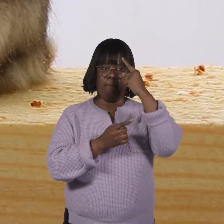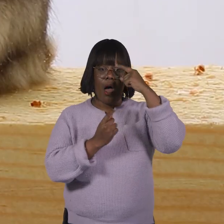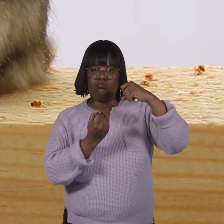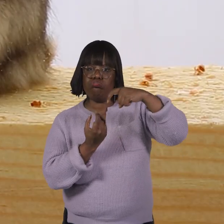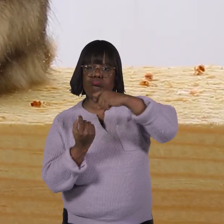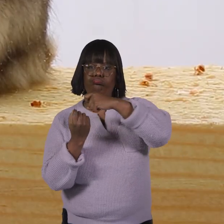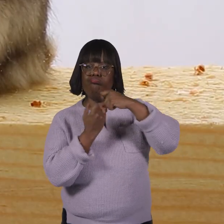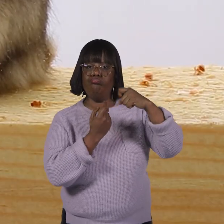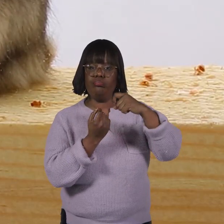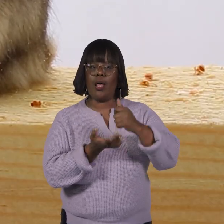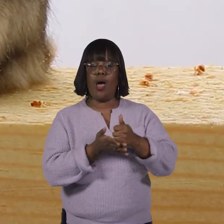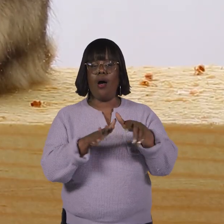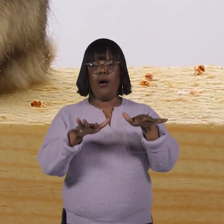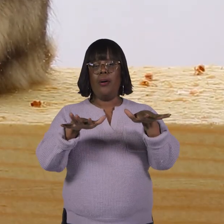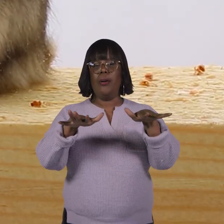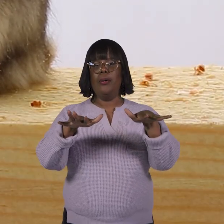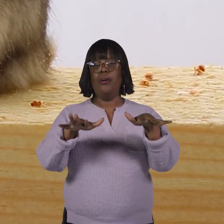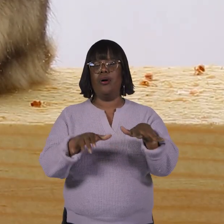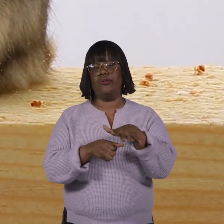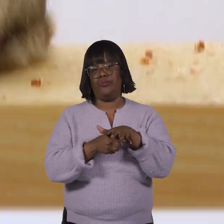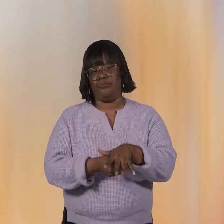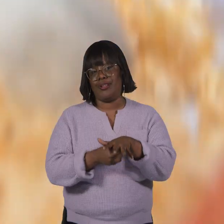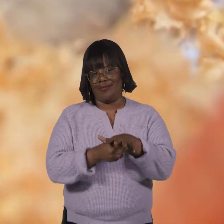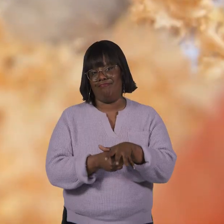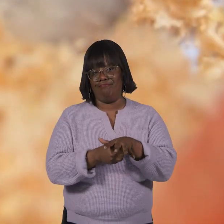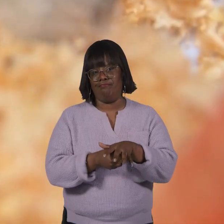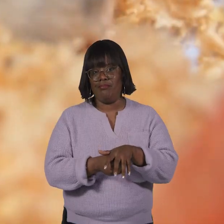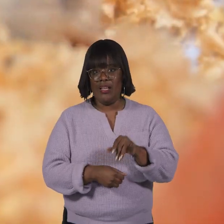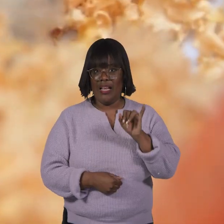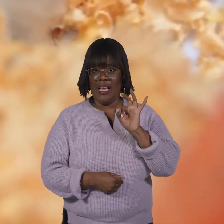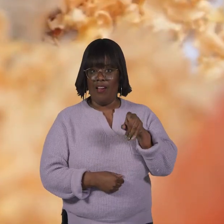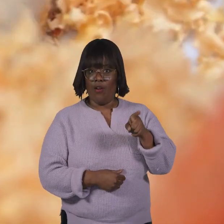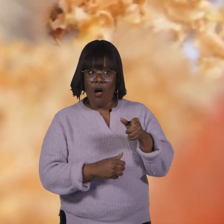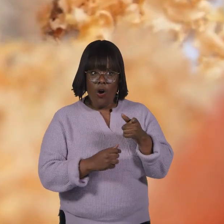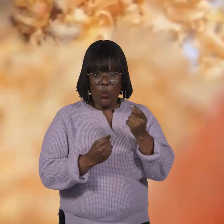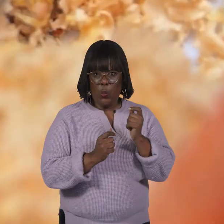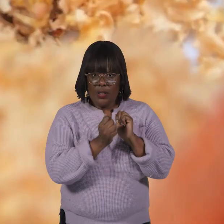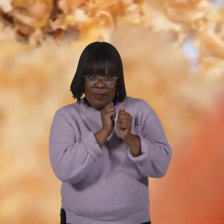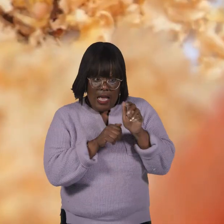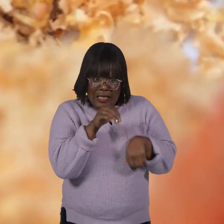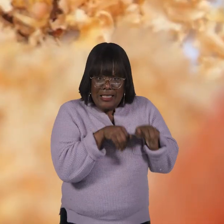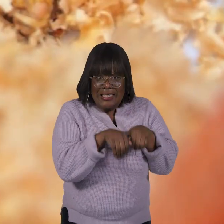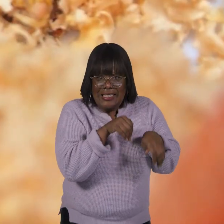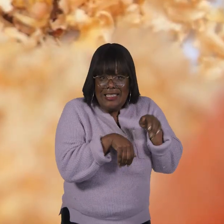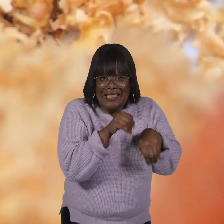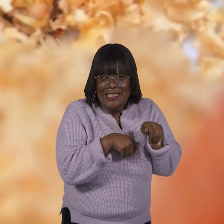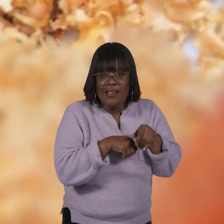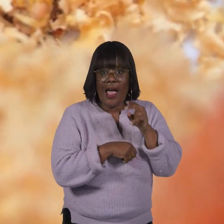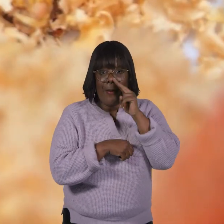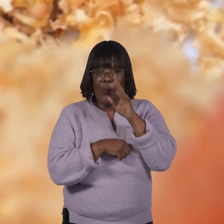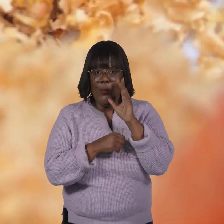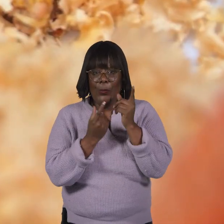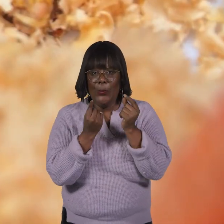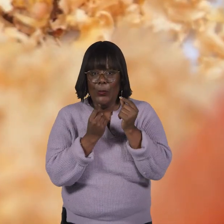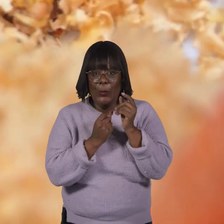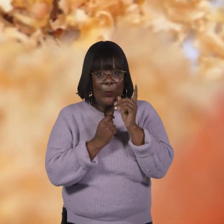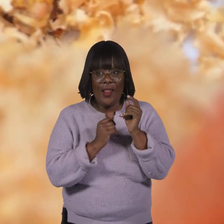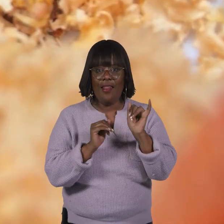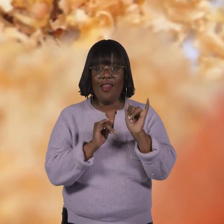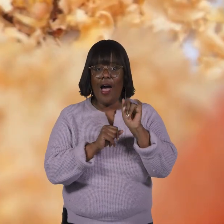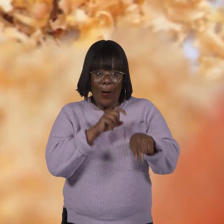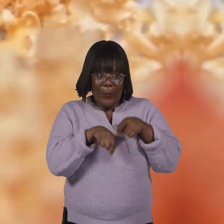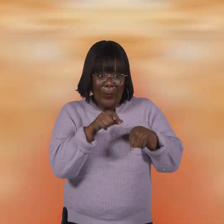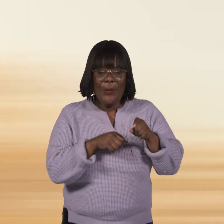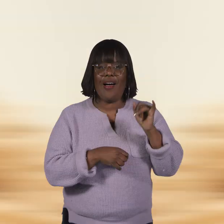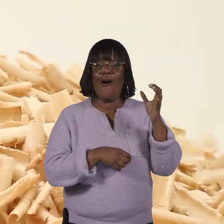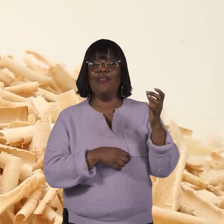stimulation and helps relieve stress if there was a competition for digging hamsters would definitely take home